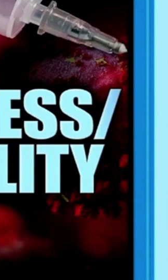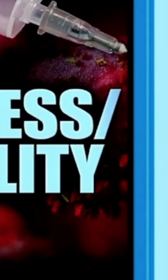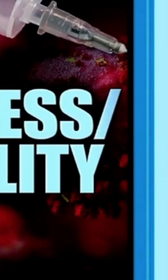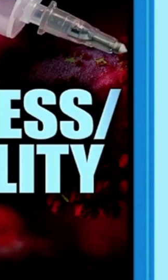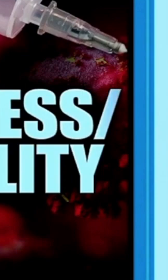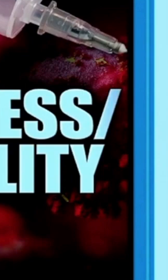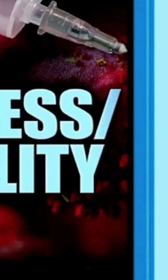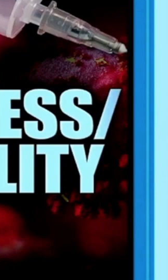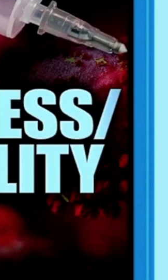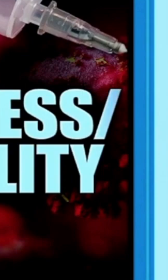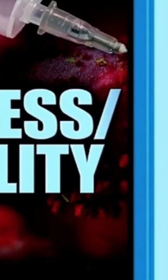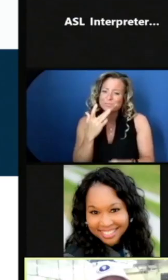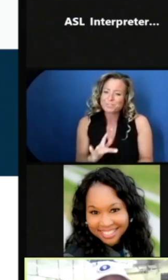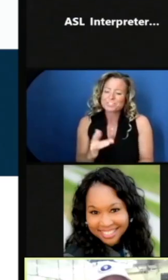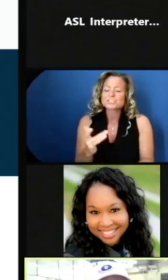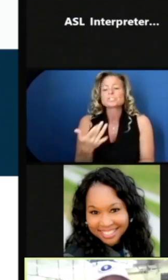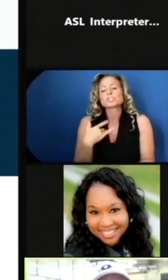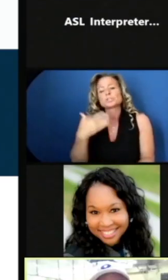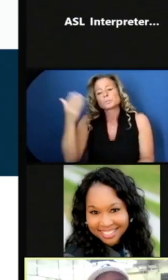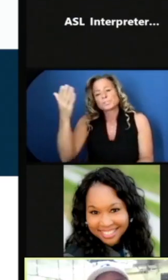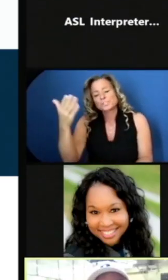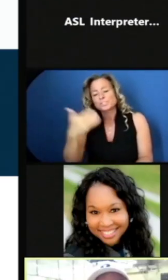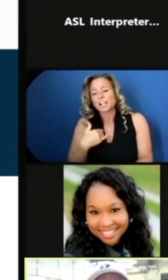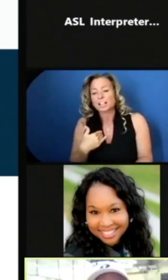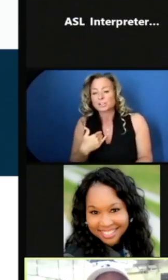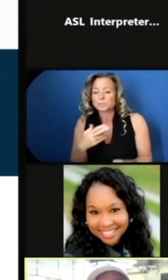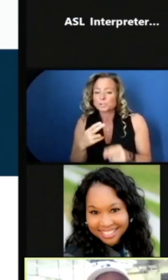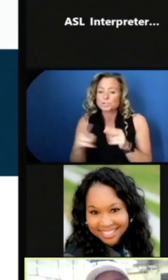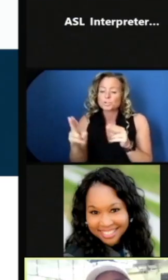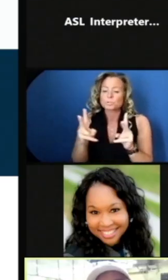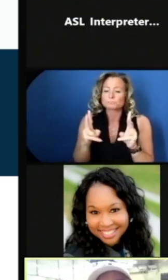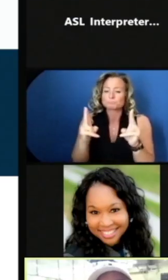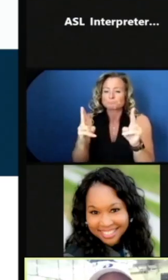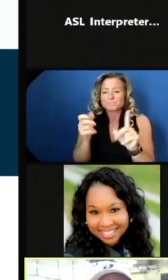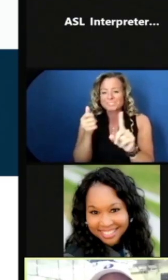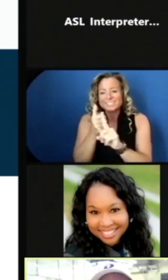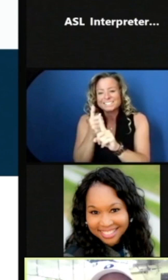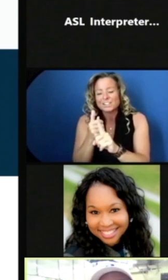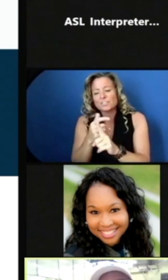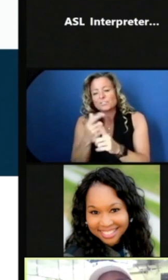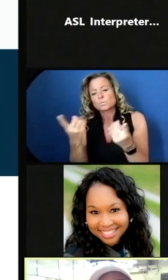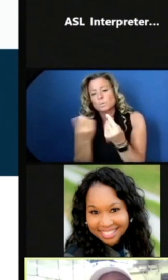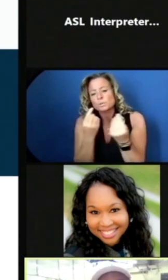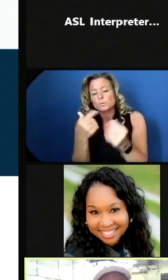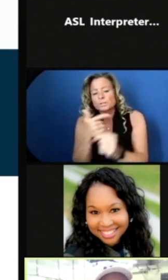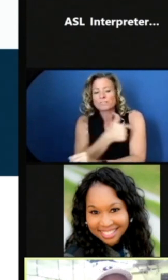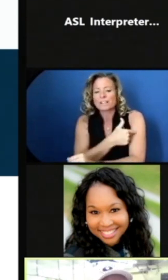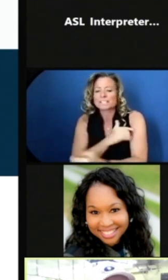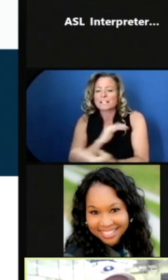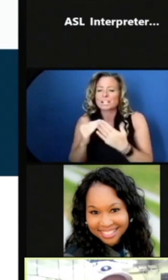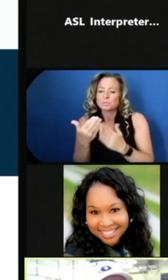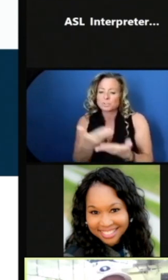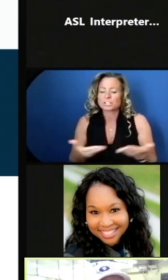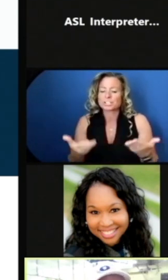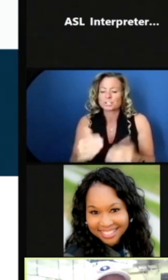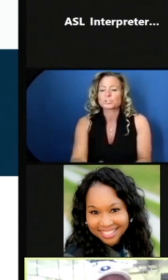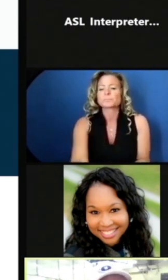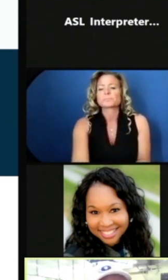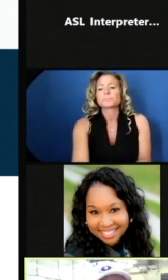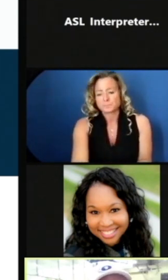For you all today. Hopefully you got a little taste of what we do here, vaccinating our community. Now